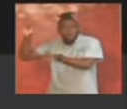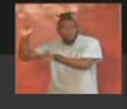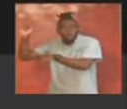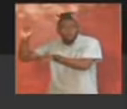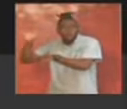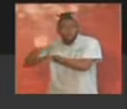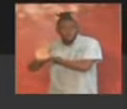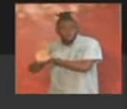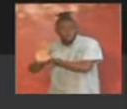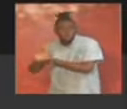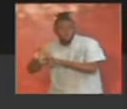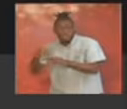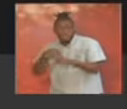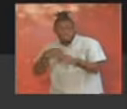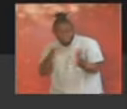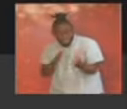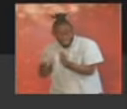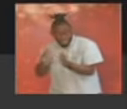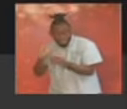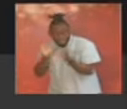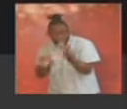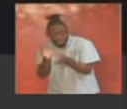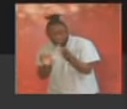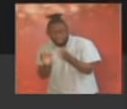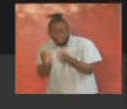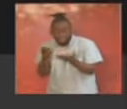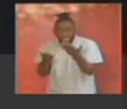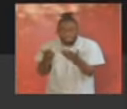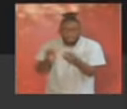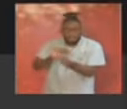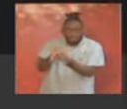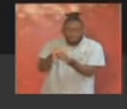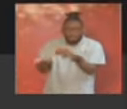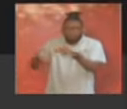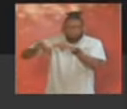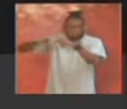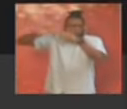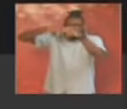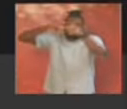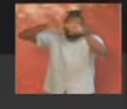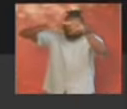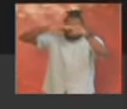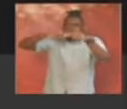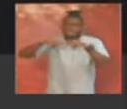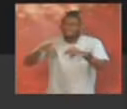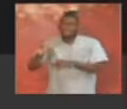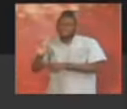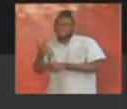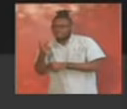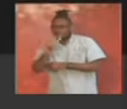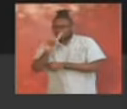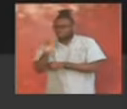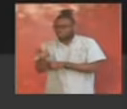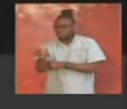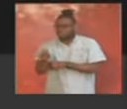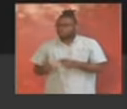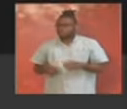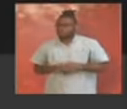prepare for any sort of spike, or are you all anticipating any sort of spike? And my second question is, given